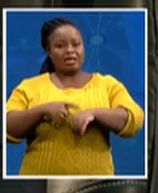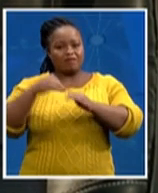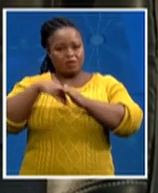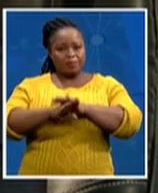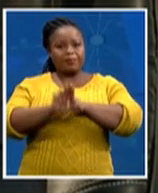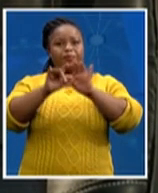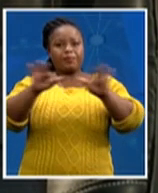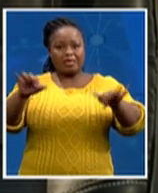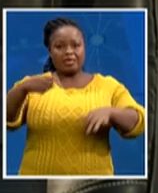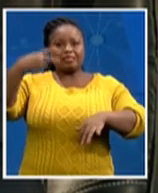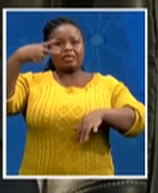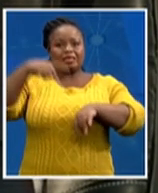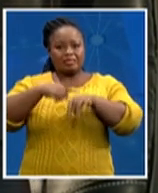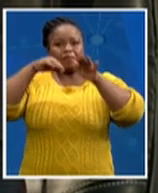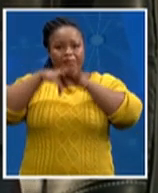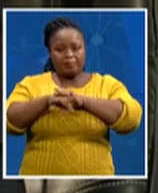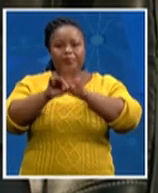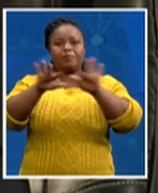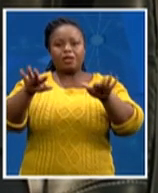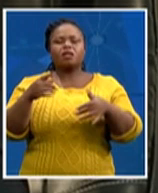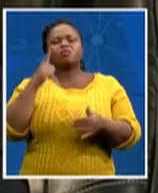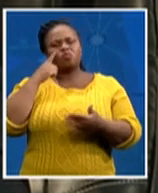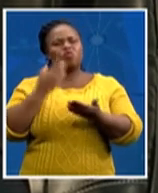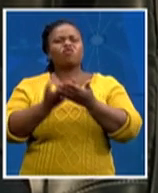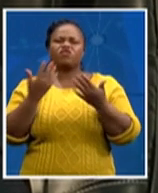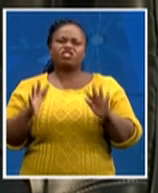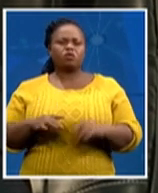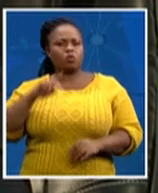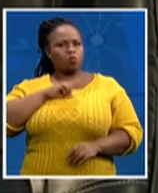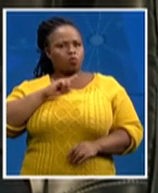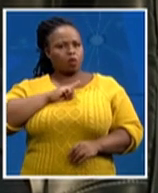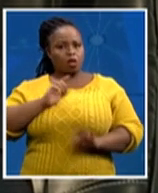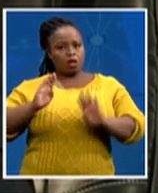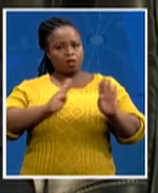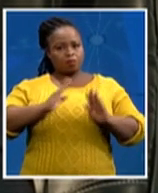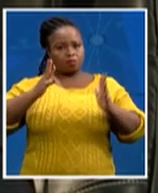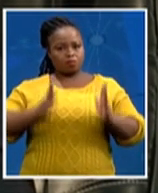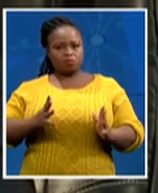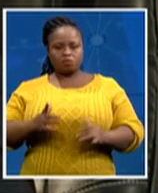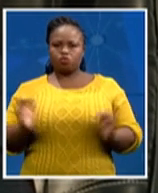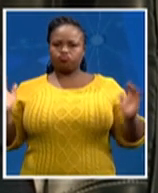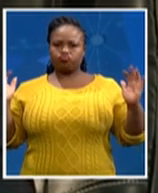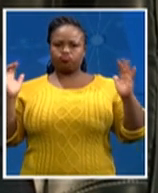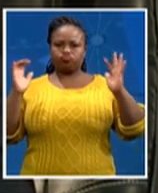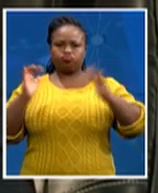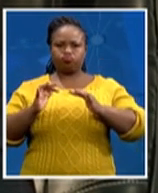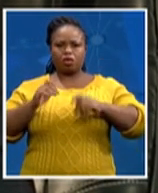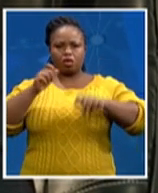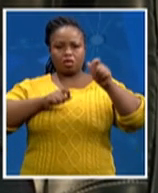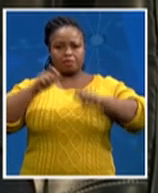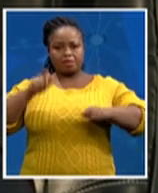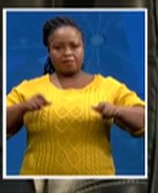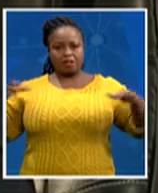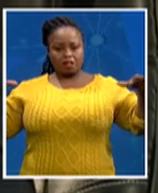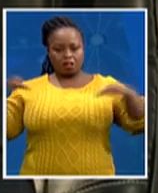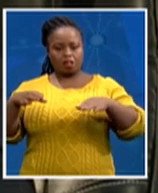that individual behavior, such as getting into large gatherings and crowded spaces, spreads